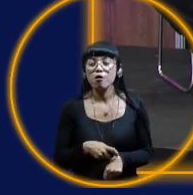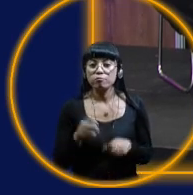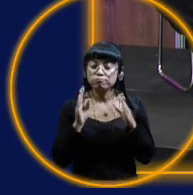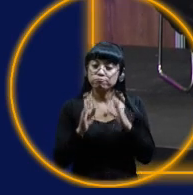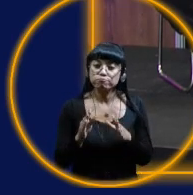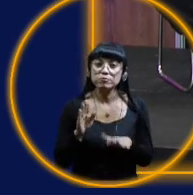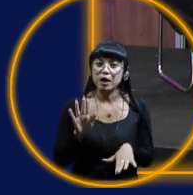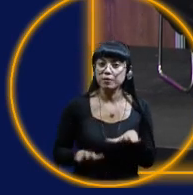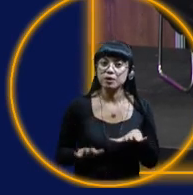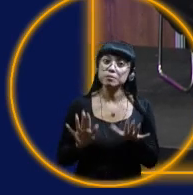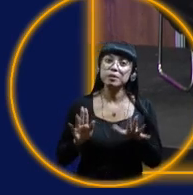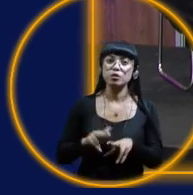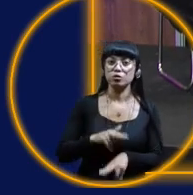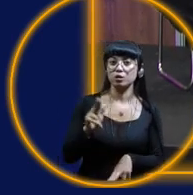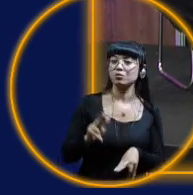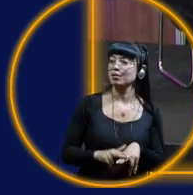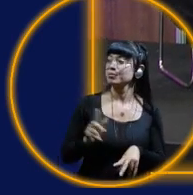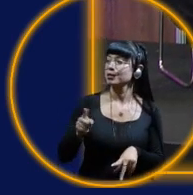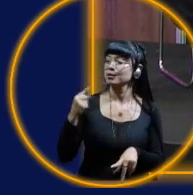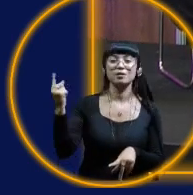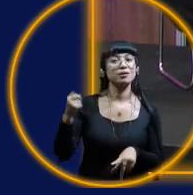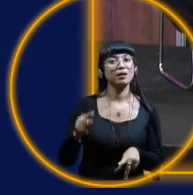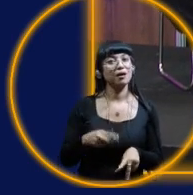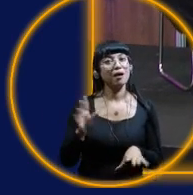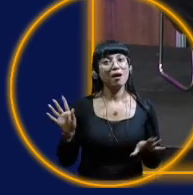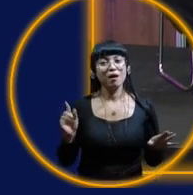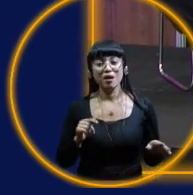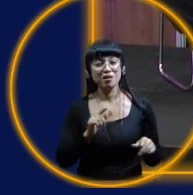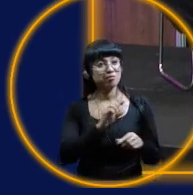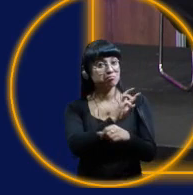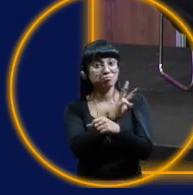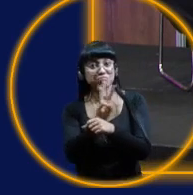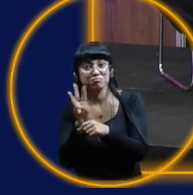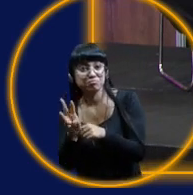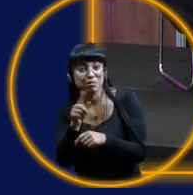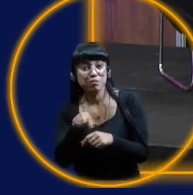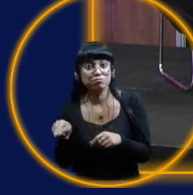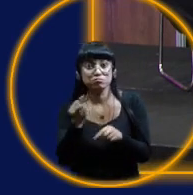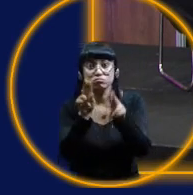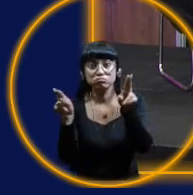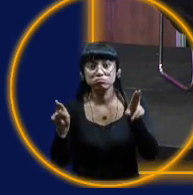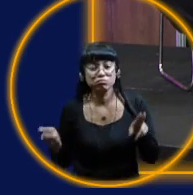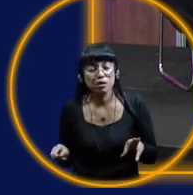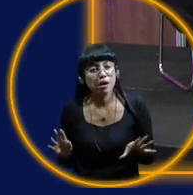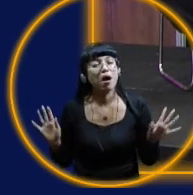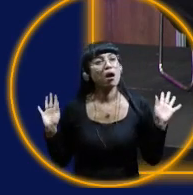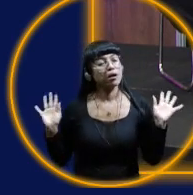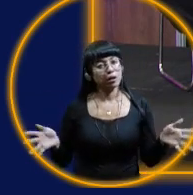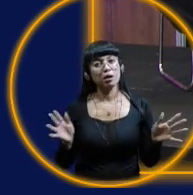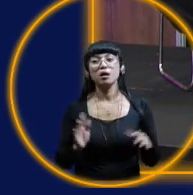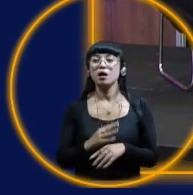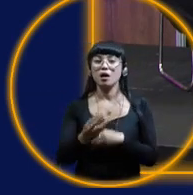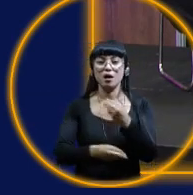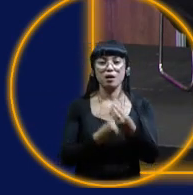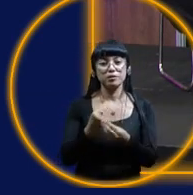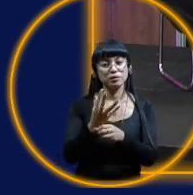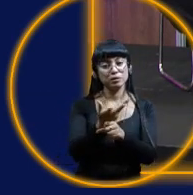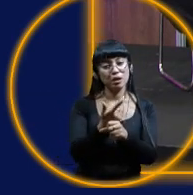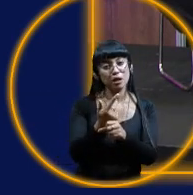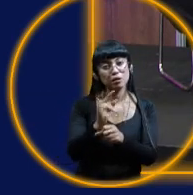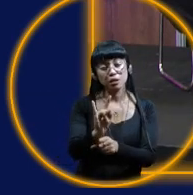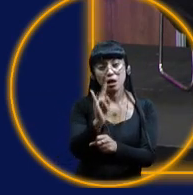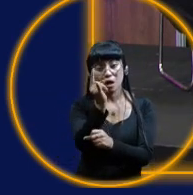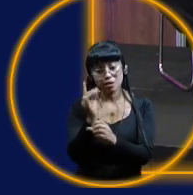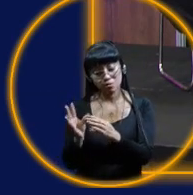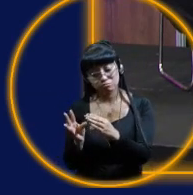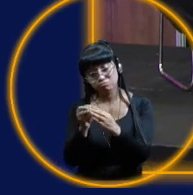these platforms. So when you make art to fit the platform, it's always got some